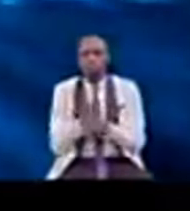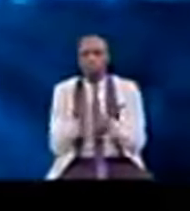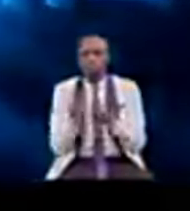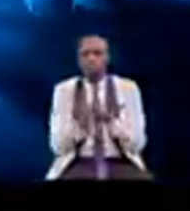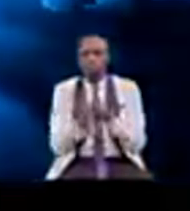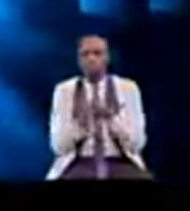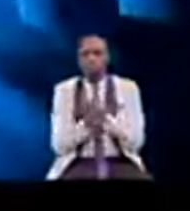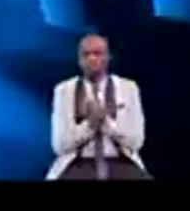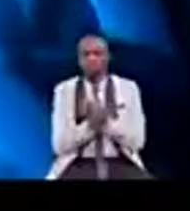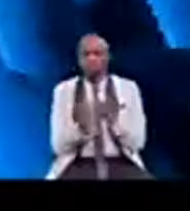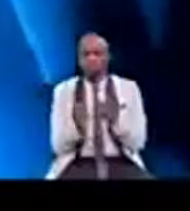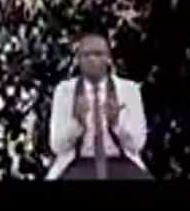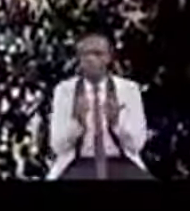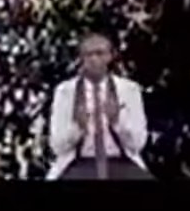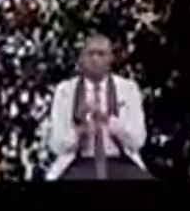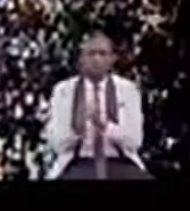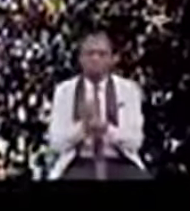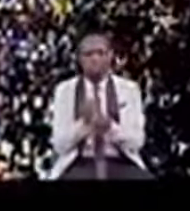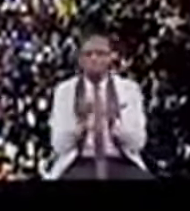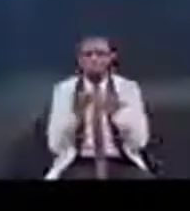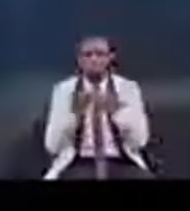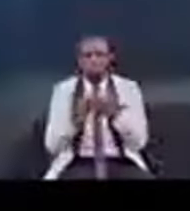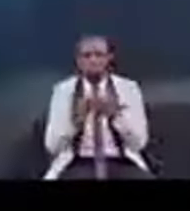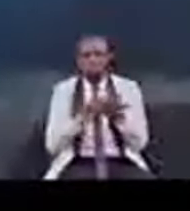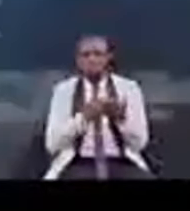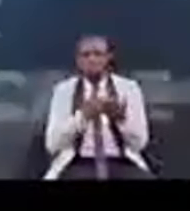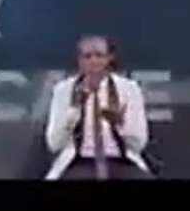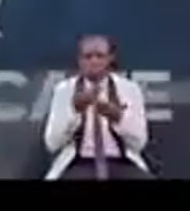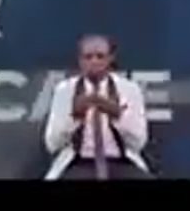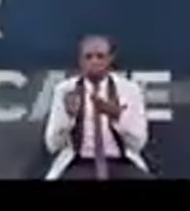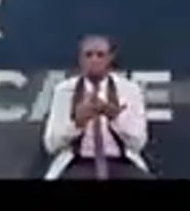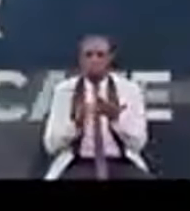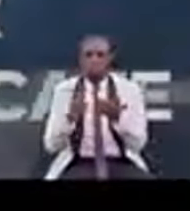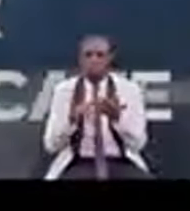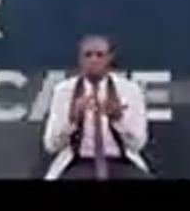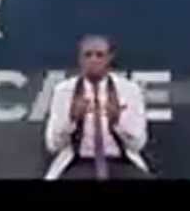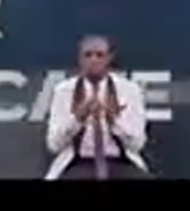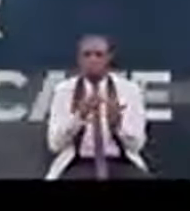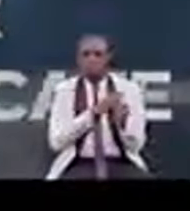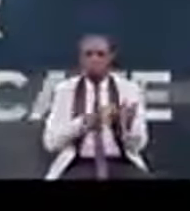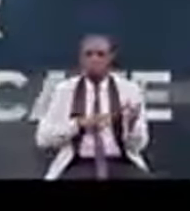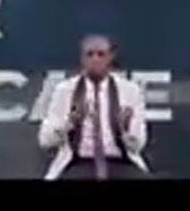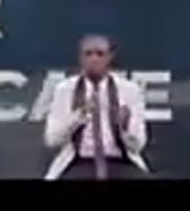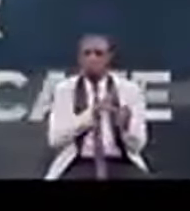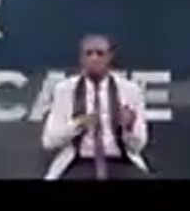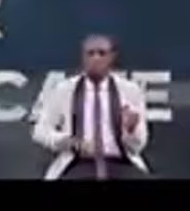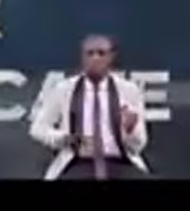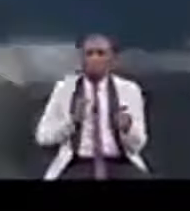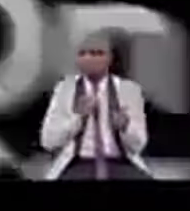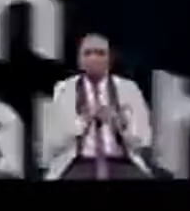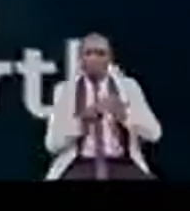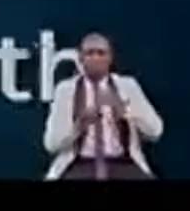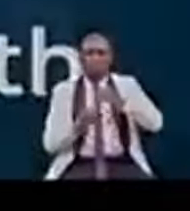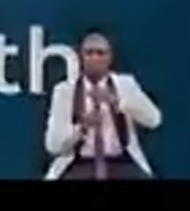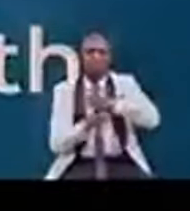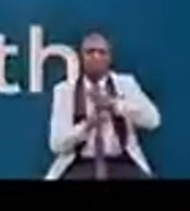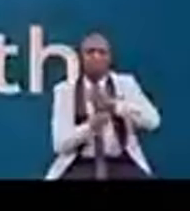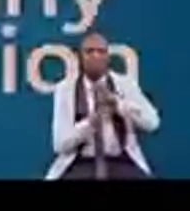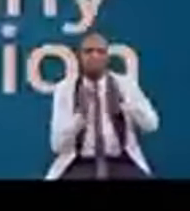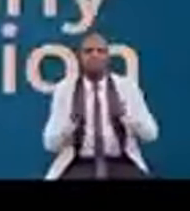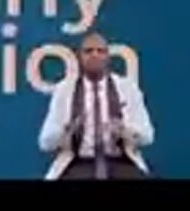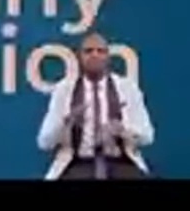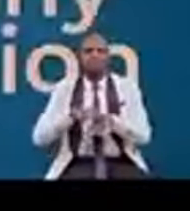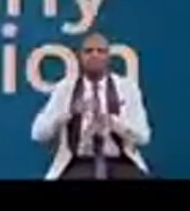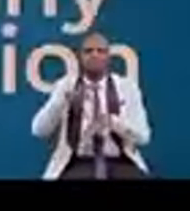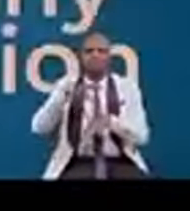heart, and there'll be no maybe or what if in your heart, because you come to the Lord, you